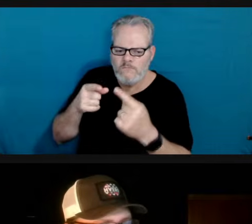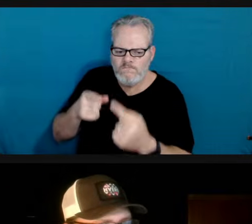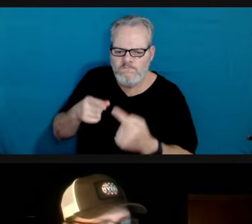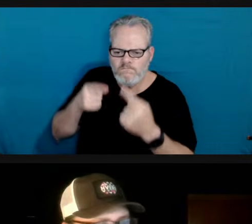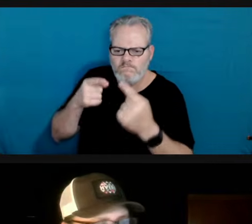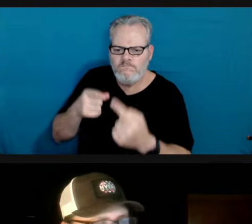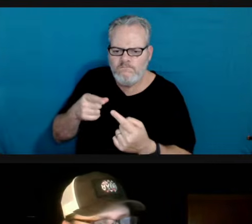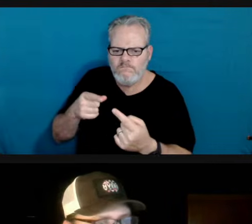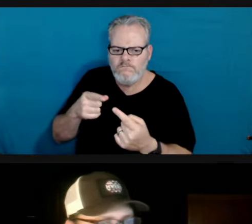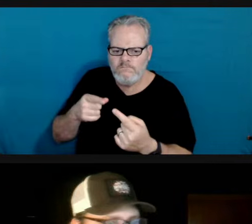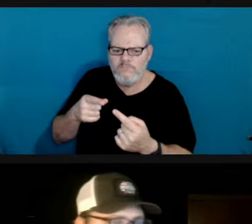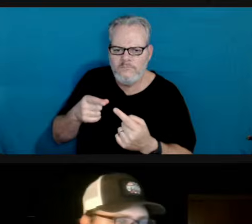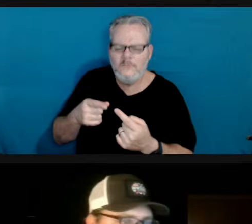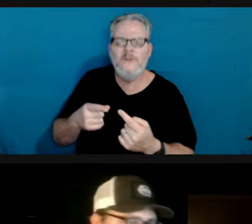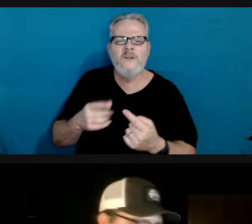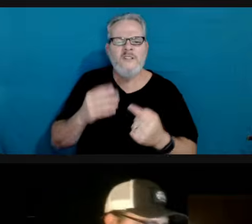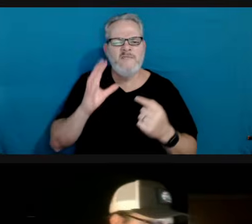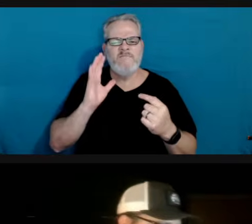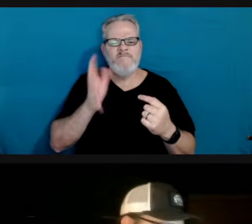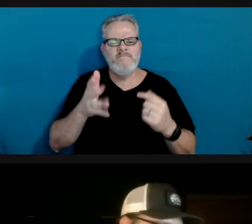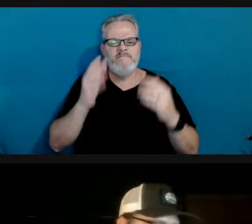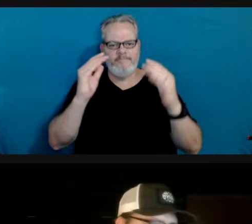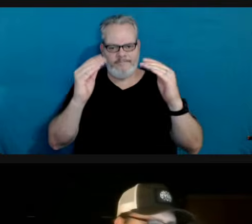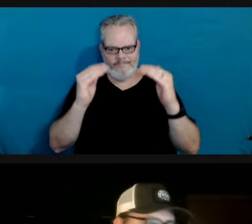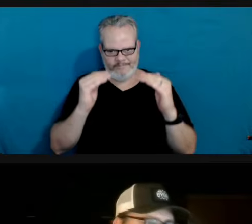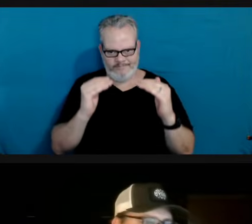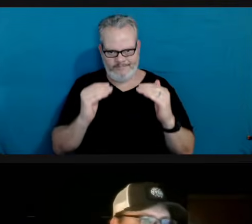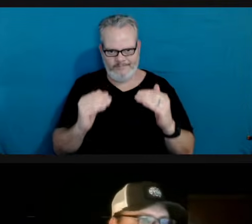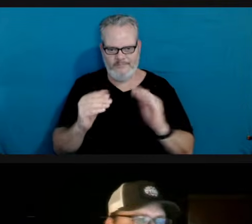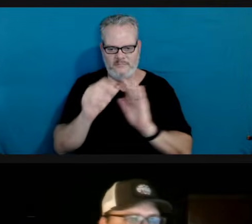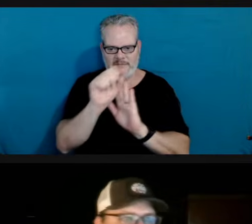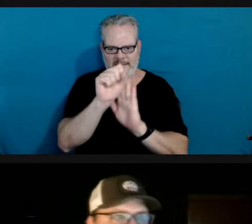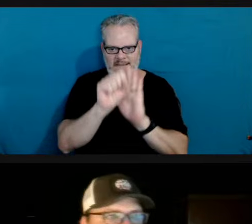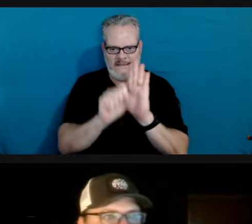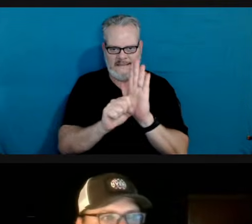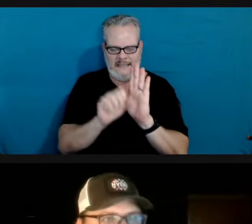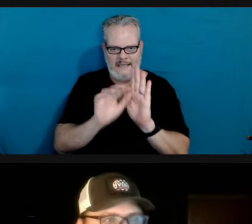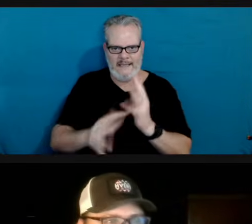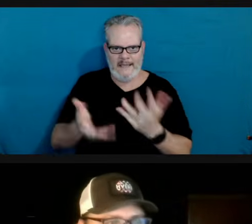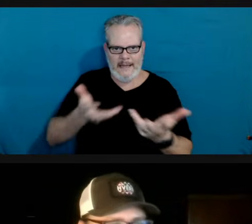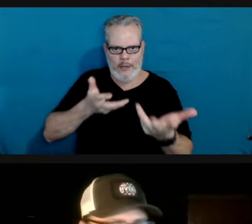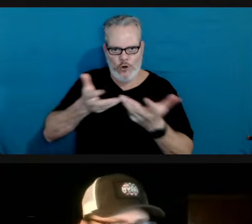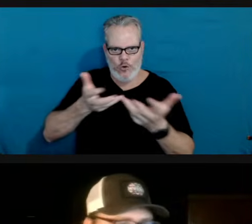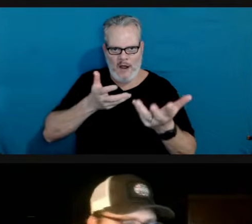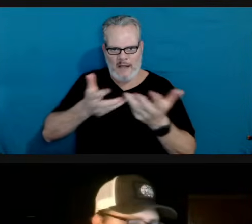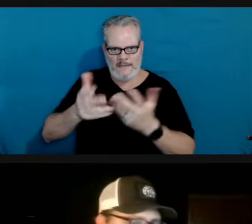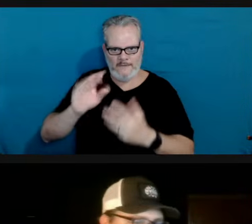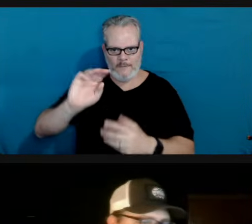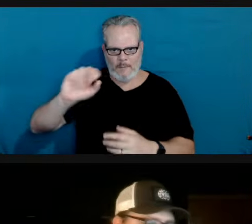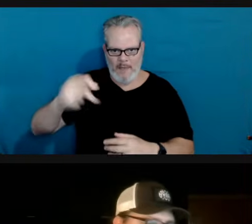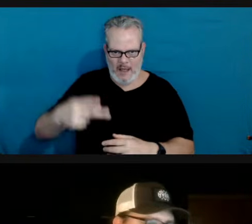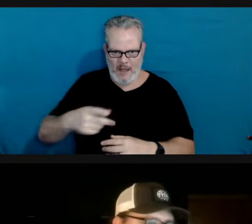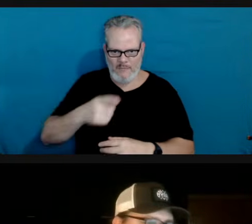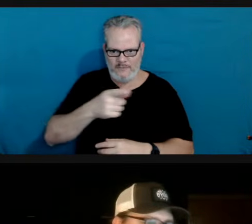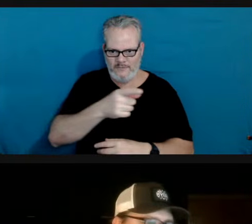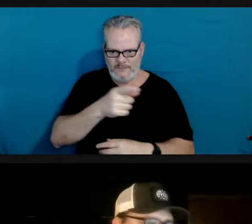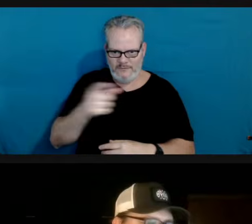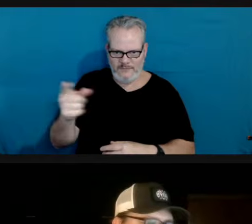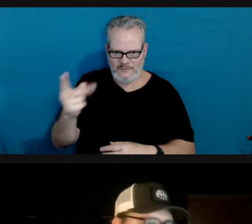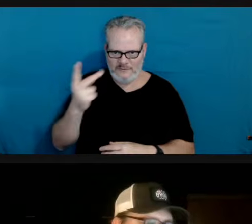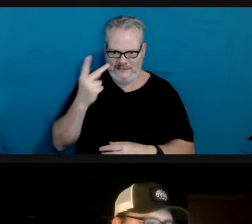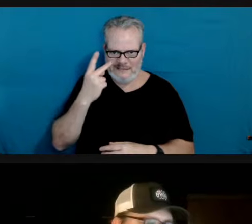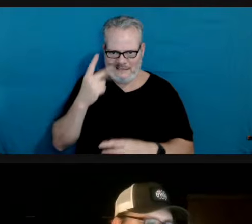All right, let's move on to our state interactive maps. And that air quality index is